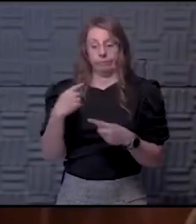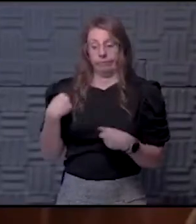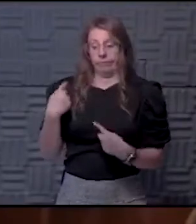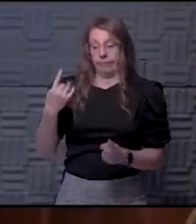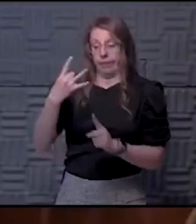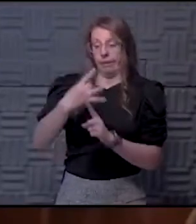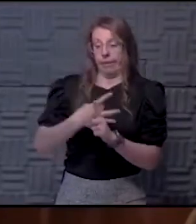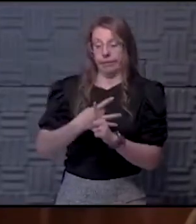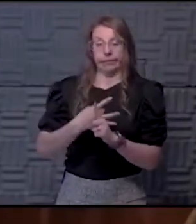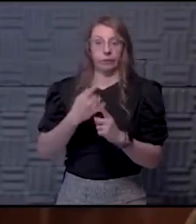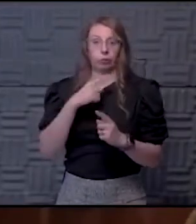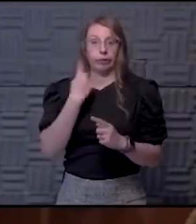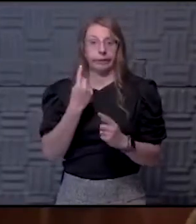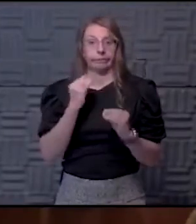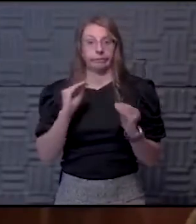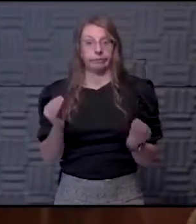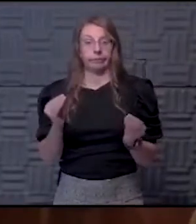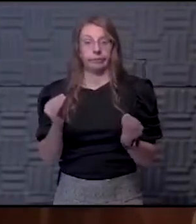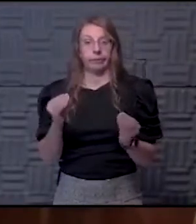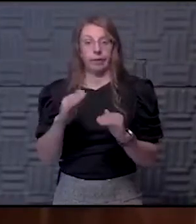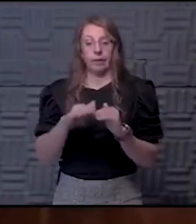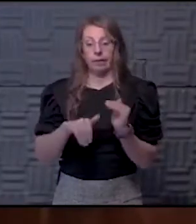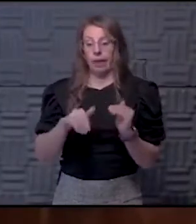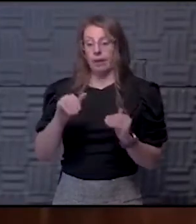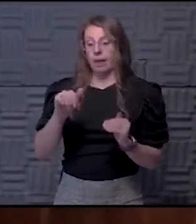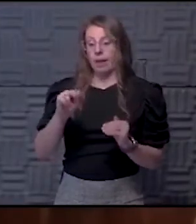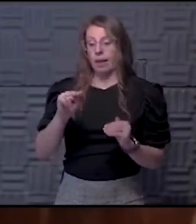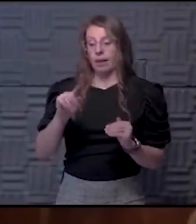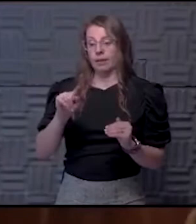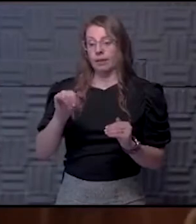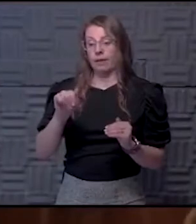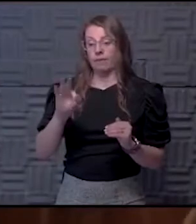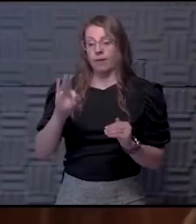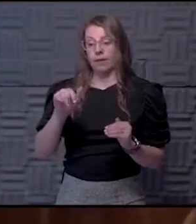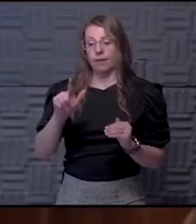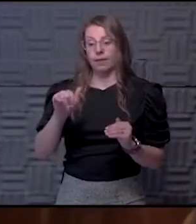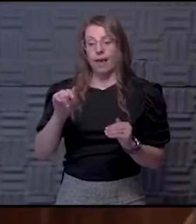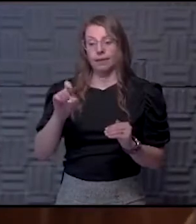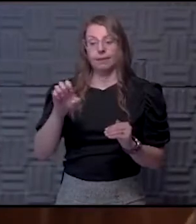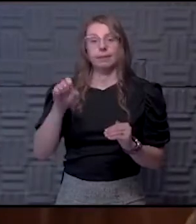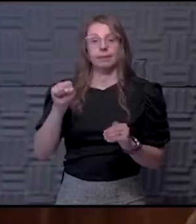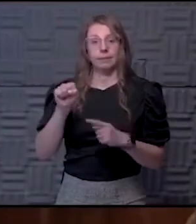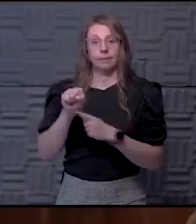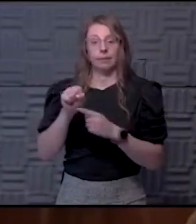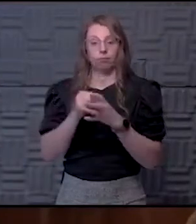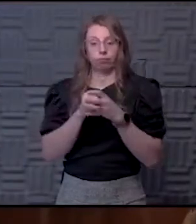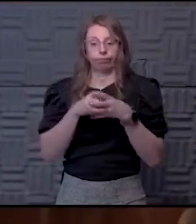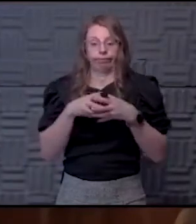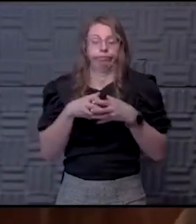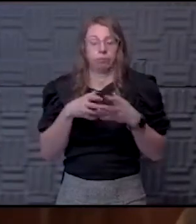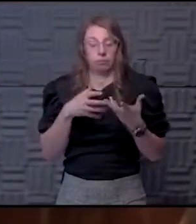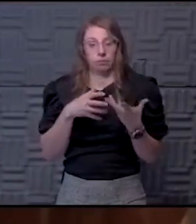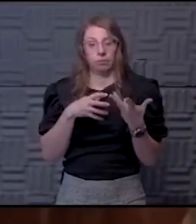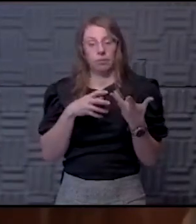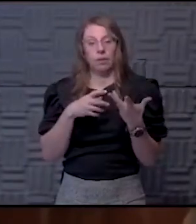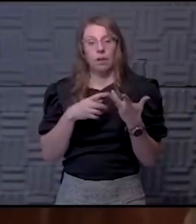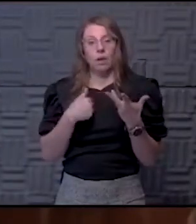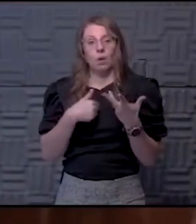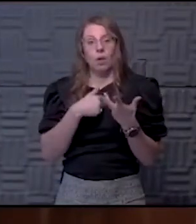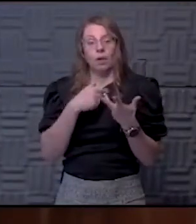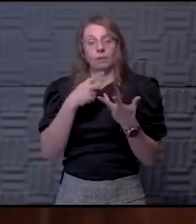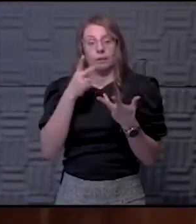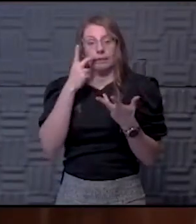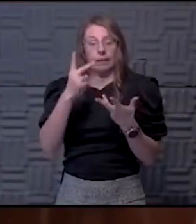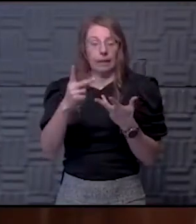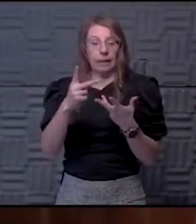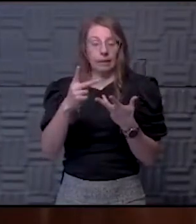don't see any risk other than anaphylaxis. We see tremendous protection. So now if you